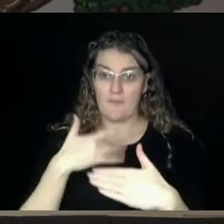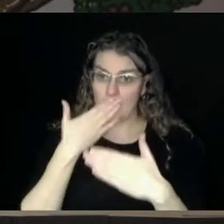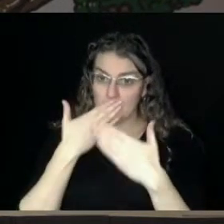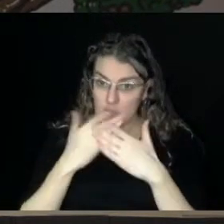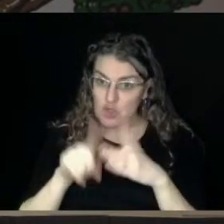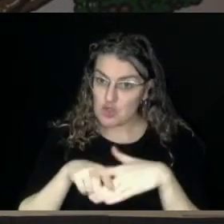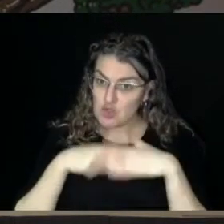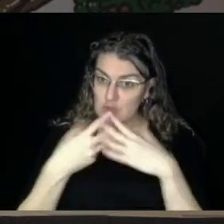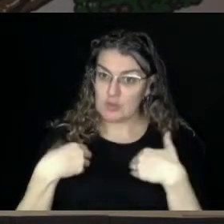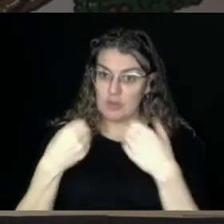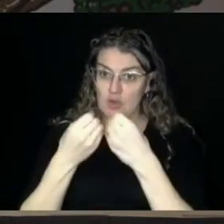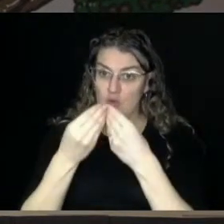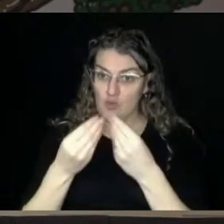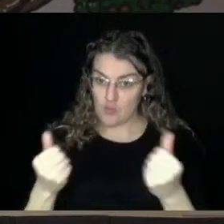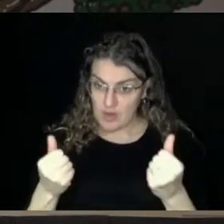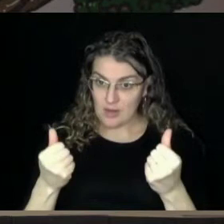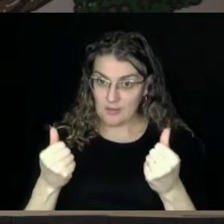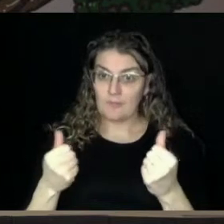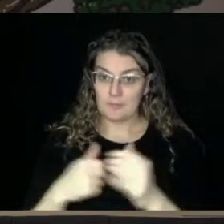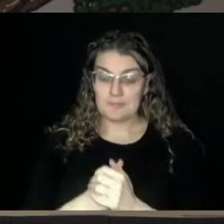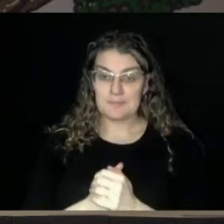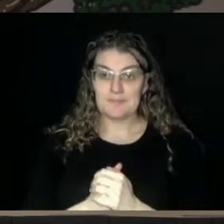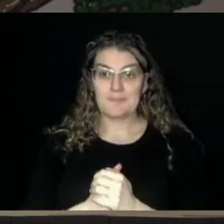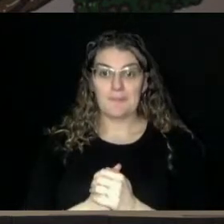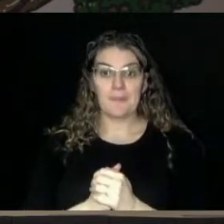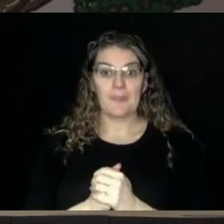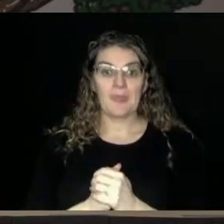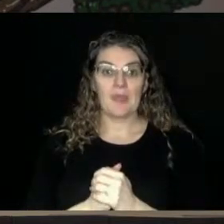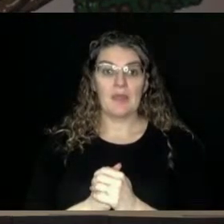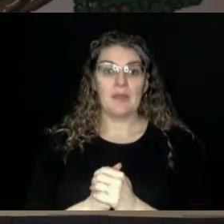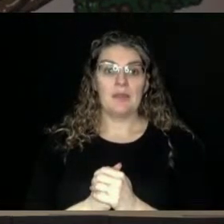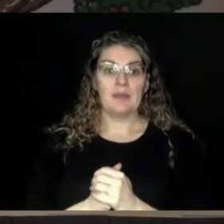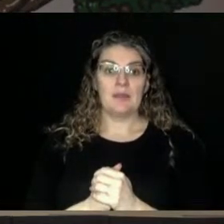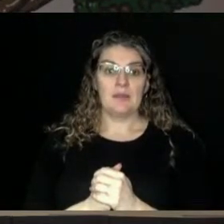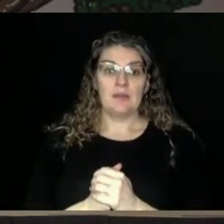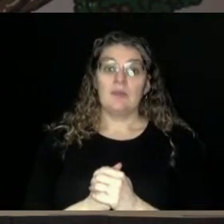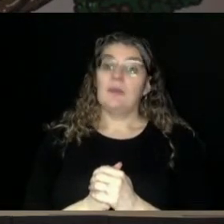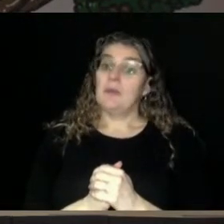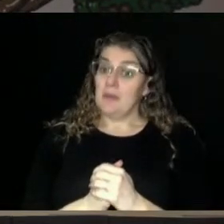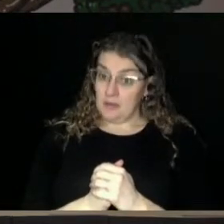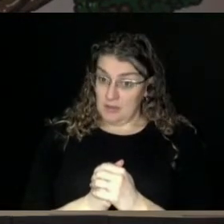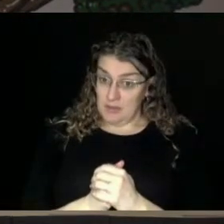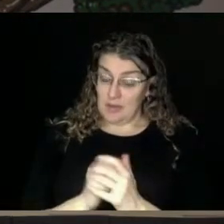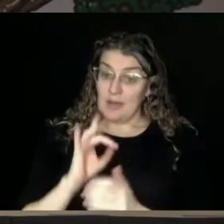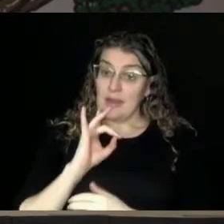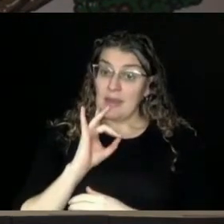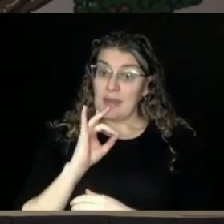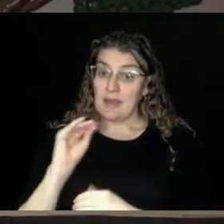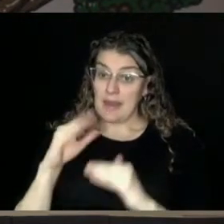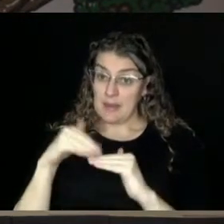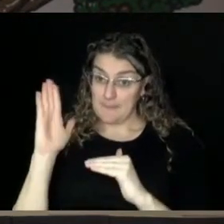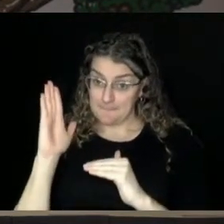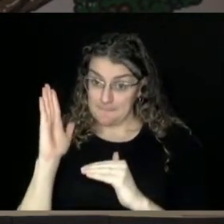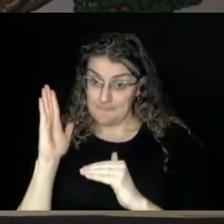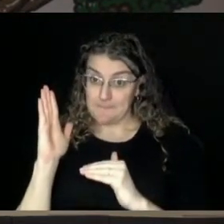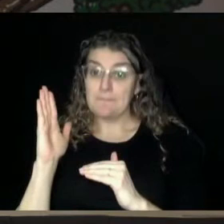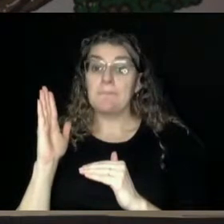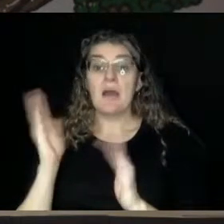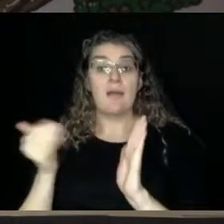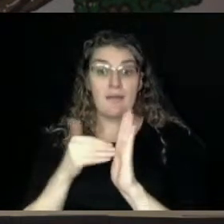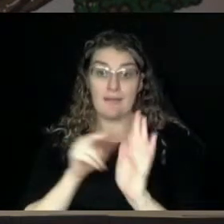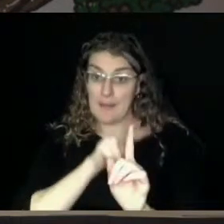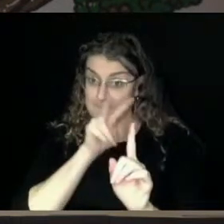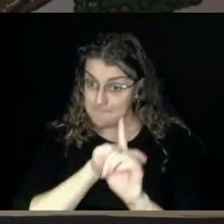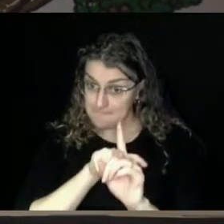this pandemic. We continue to vaccinate those 80 and above who've booked an appointment over the past few